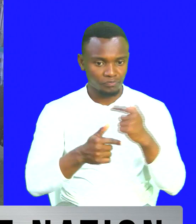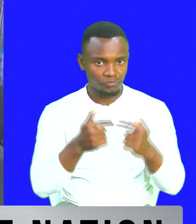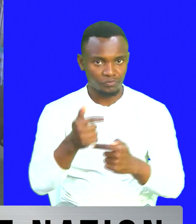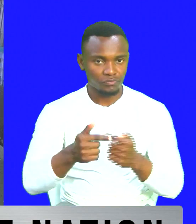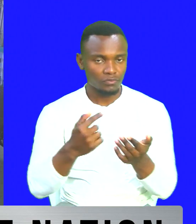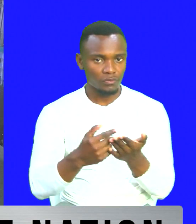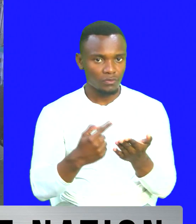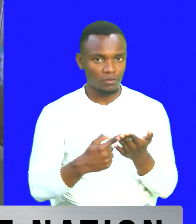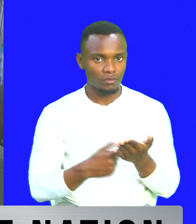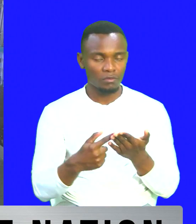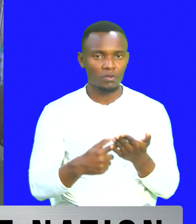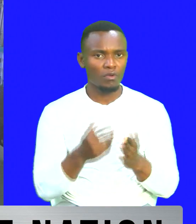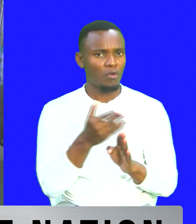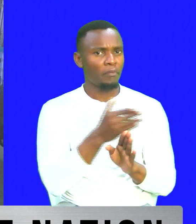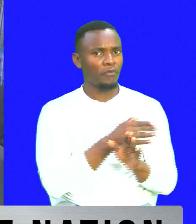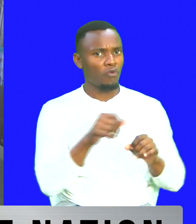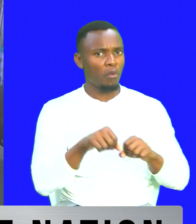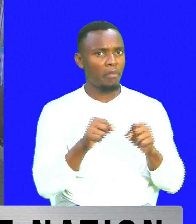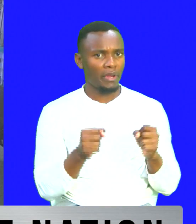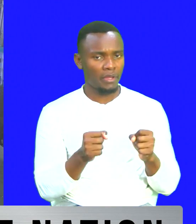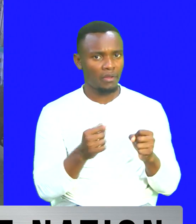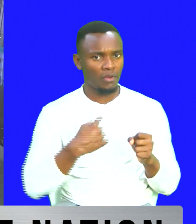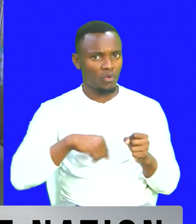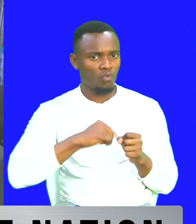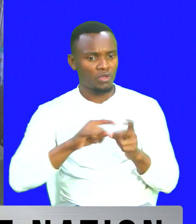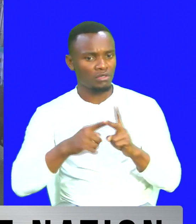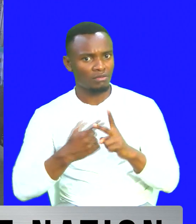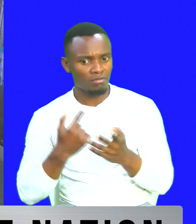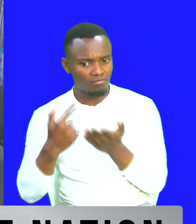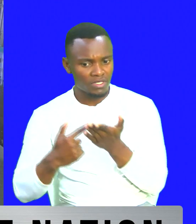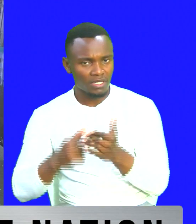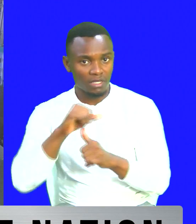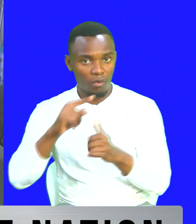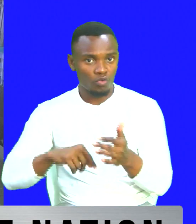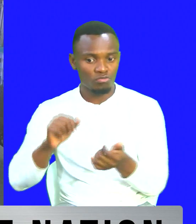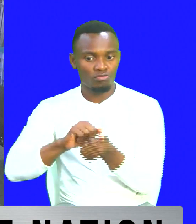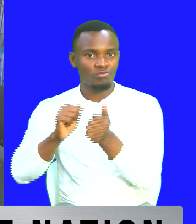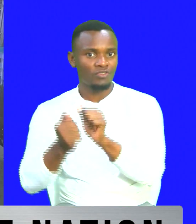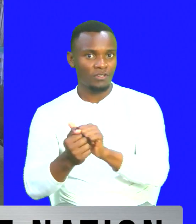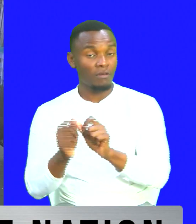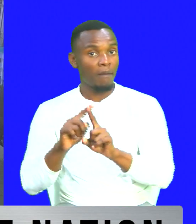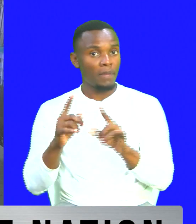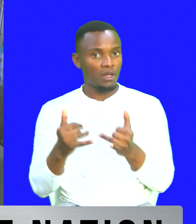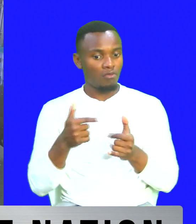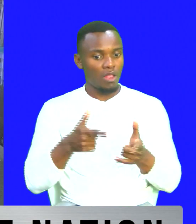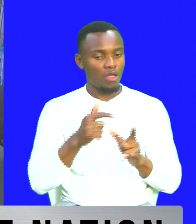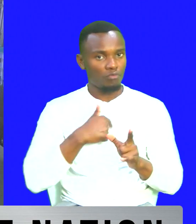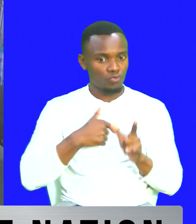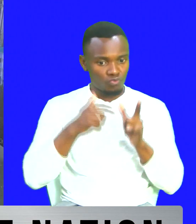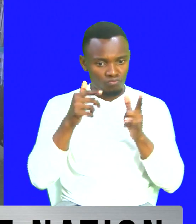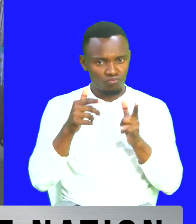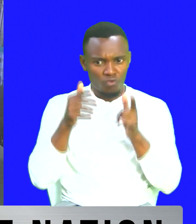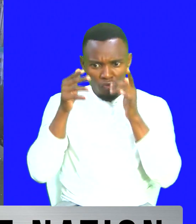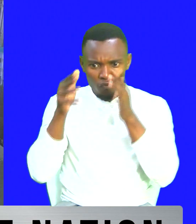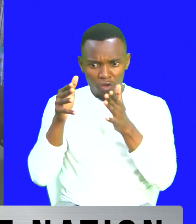Just before we went for the break, we had started touching on the reshuffle. But allow me to divert you a little bit,